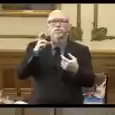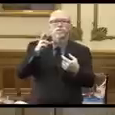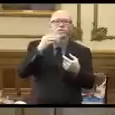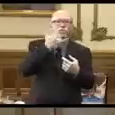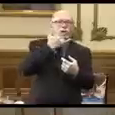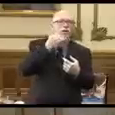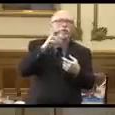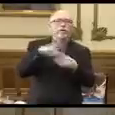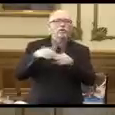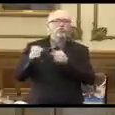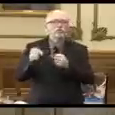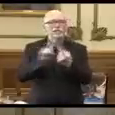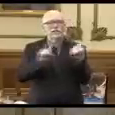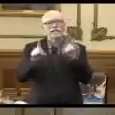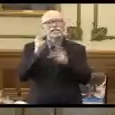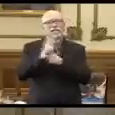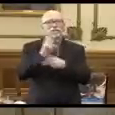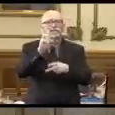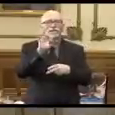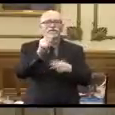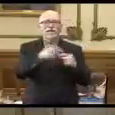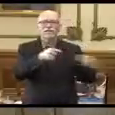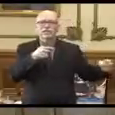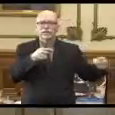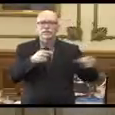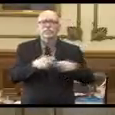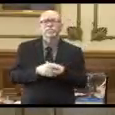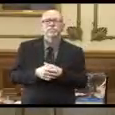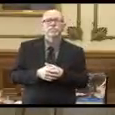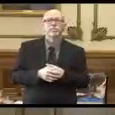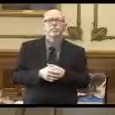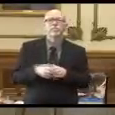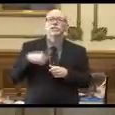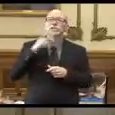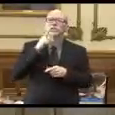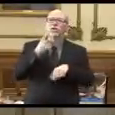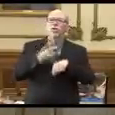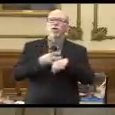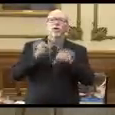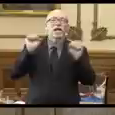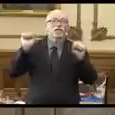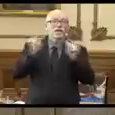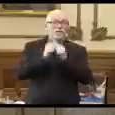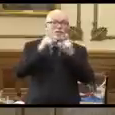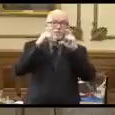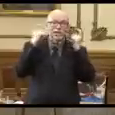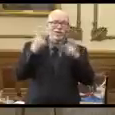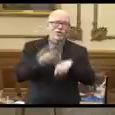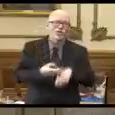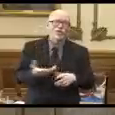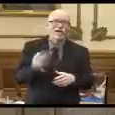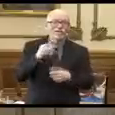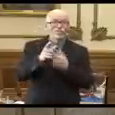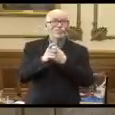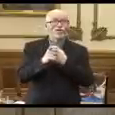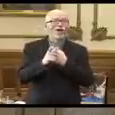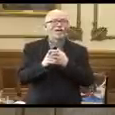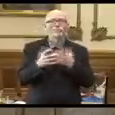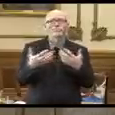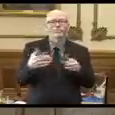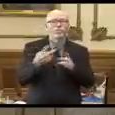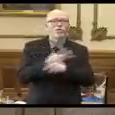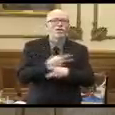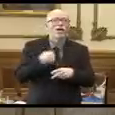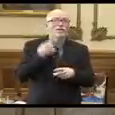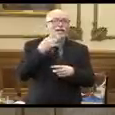can give that 6 foot distance. I think that it's really hard to exercise in a mask, especially if you're running. And I would say